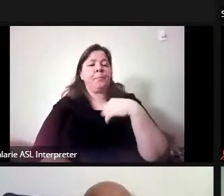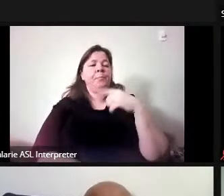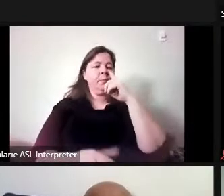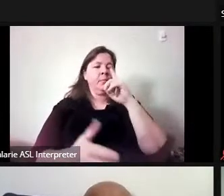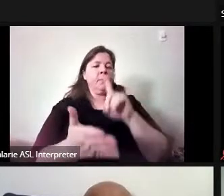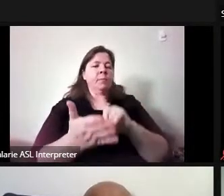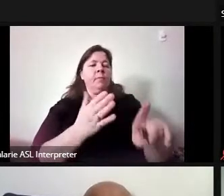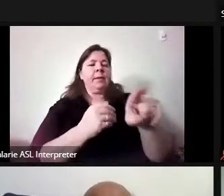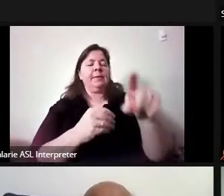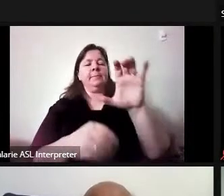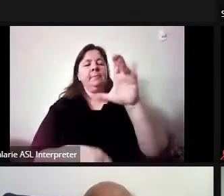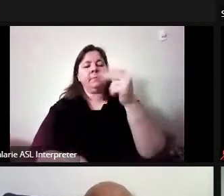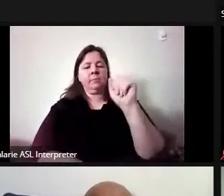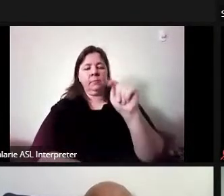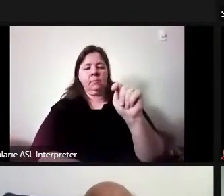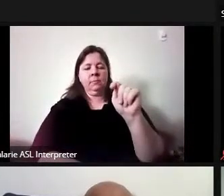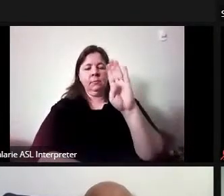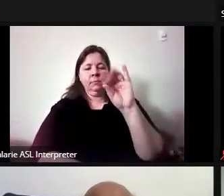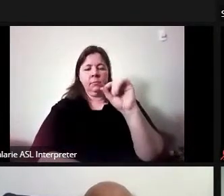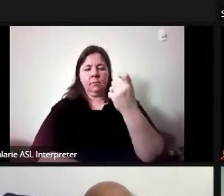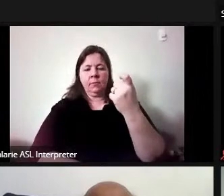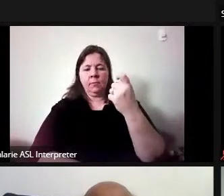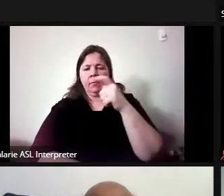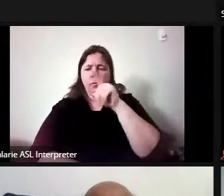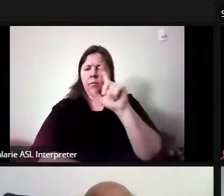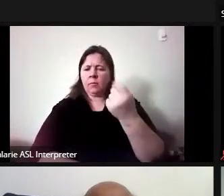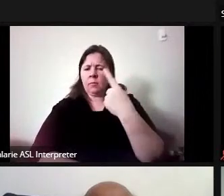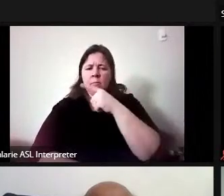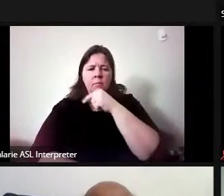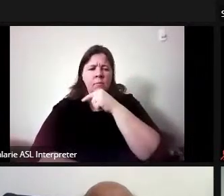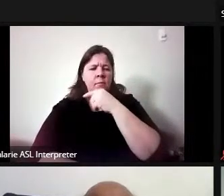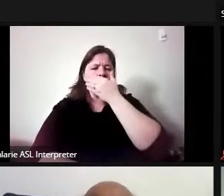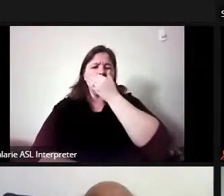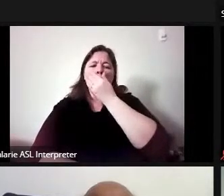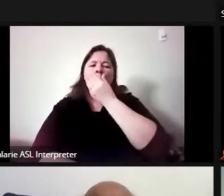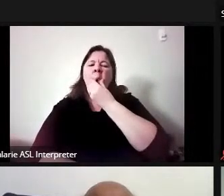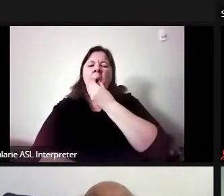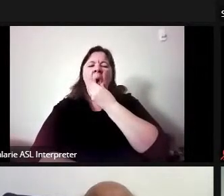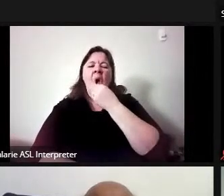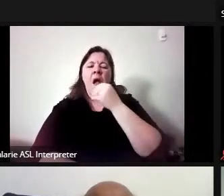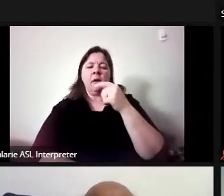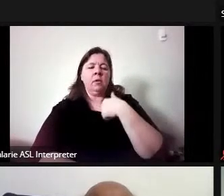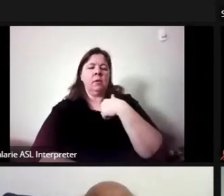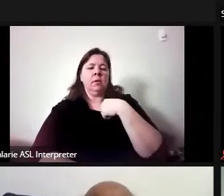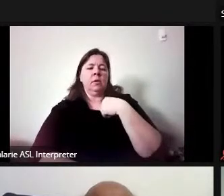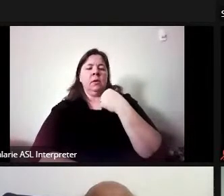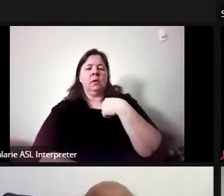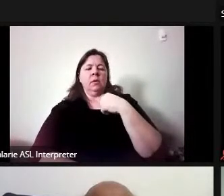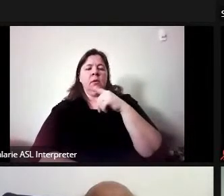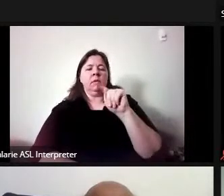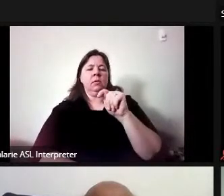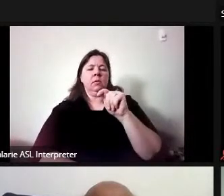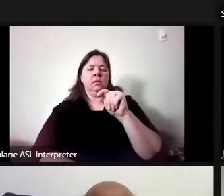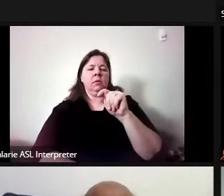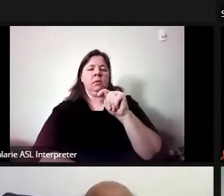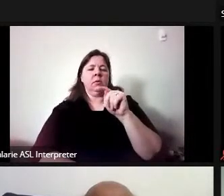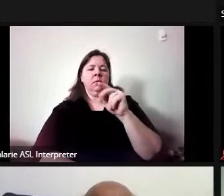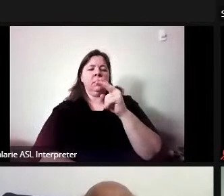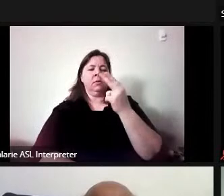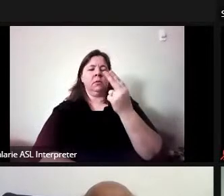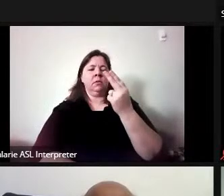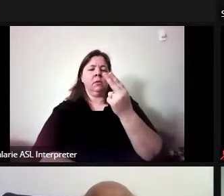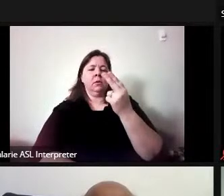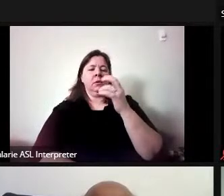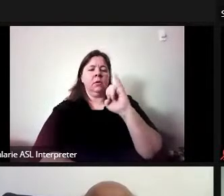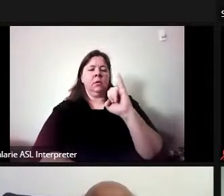box as well. Yes, sorry, who asked the question now? No, it was just me Yes, who said Jerry. that I